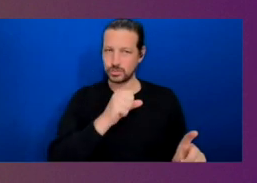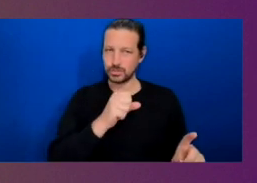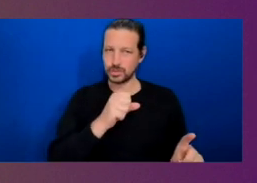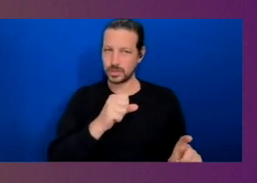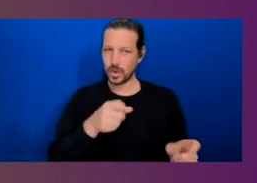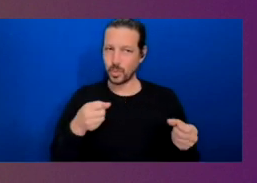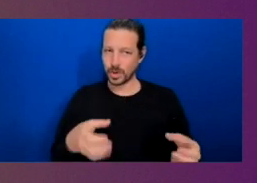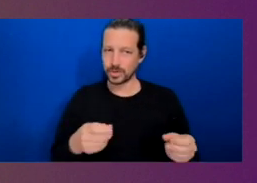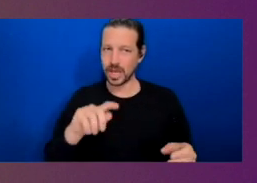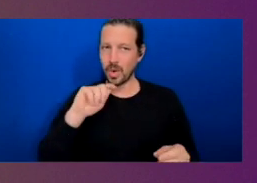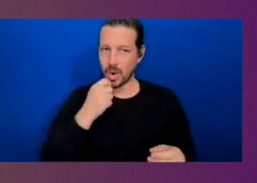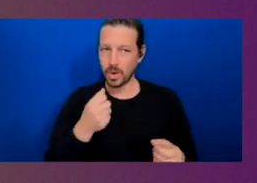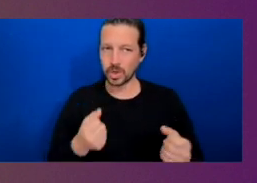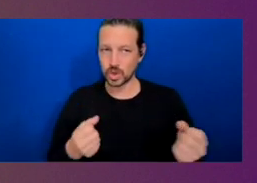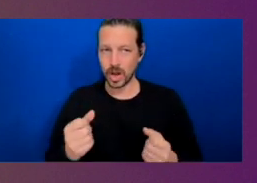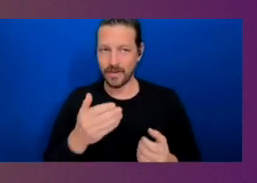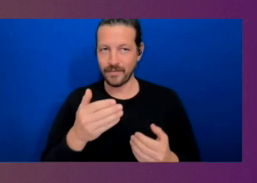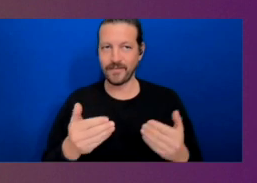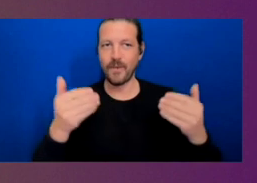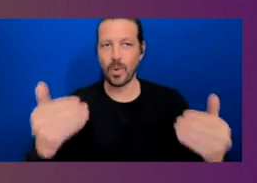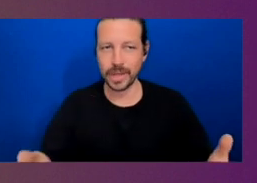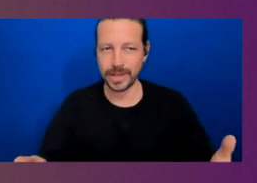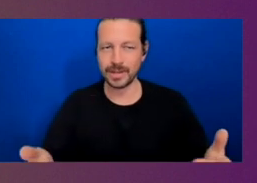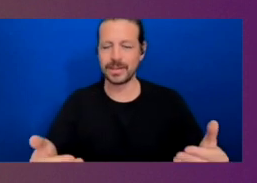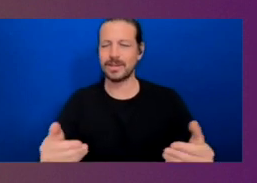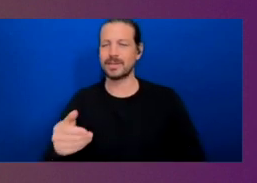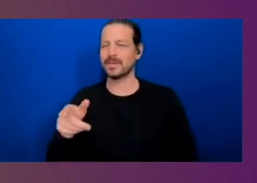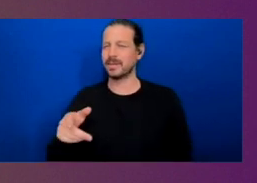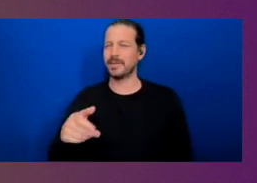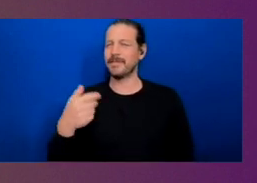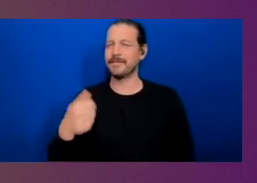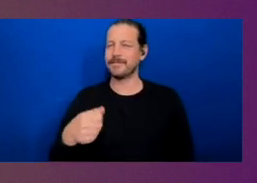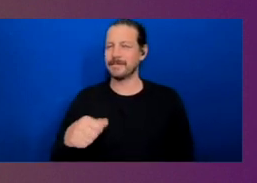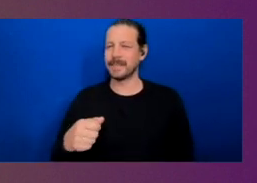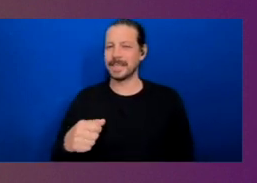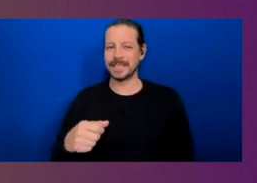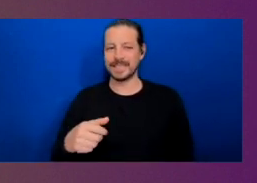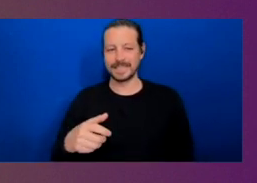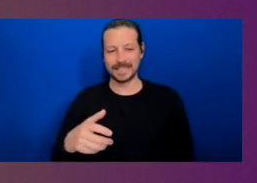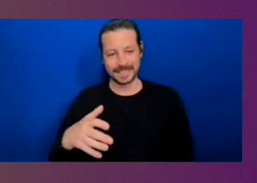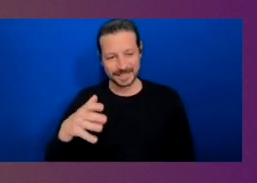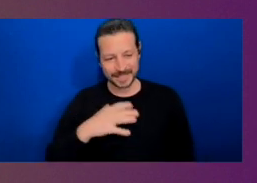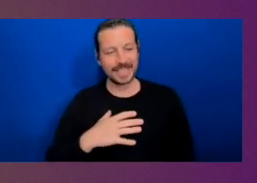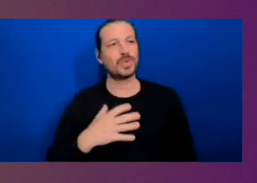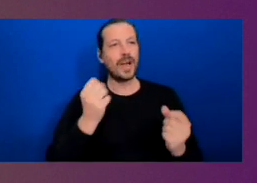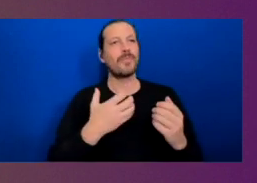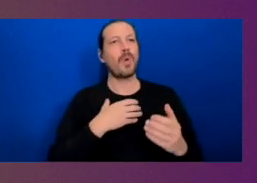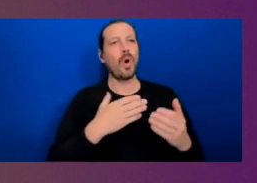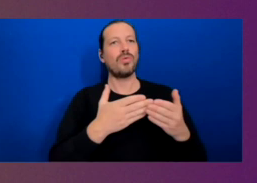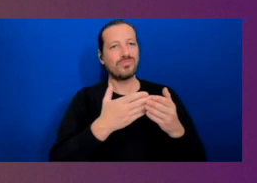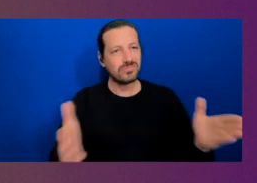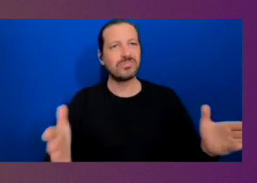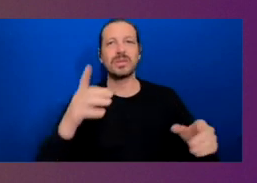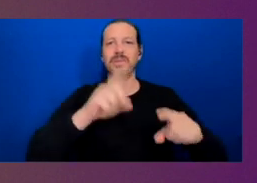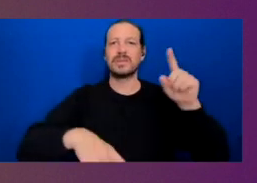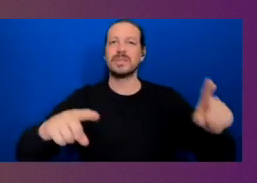was then that she kind of had this kind of light bulb moment of going, we've got to actually include a broader range of experience in these